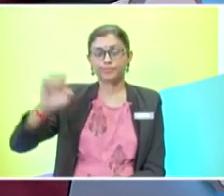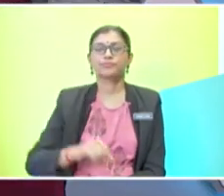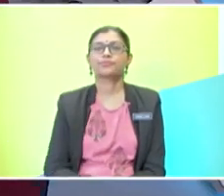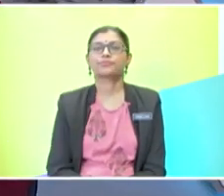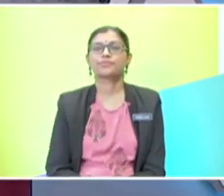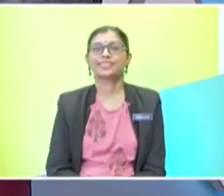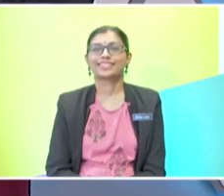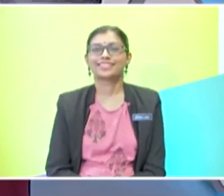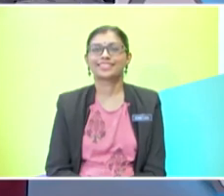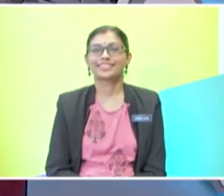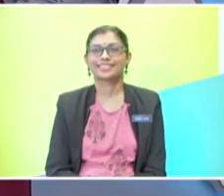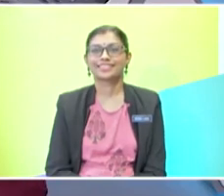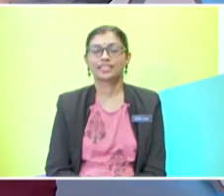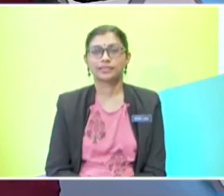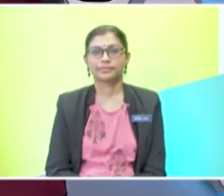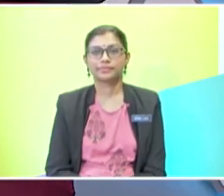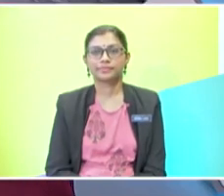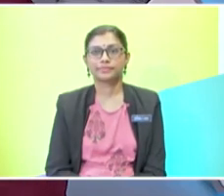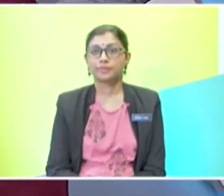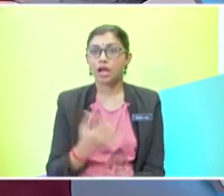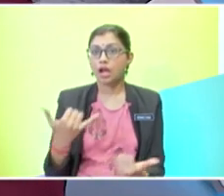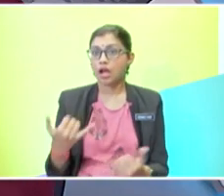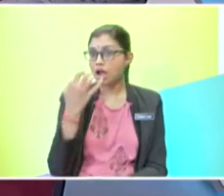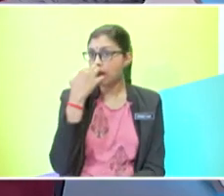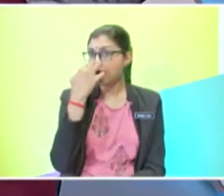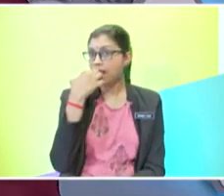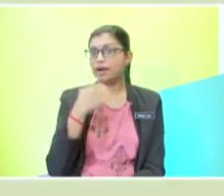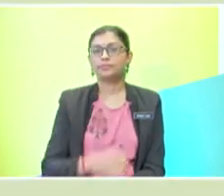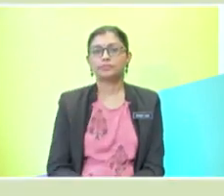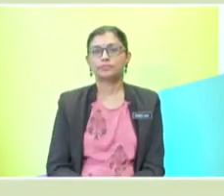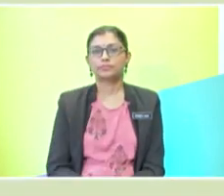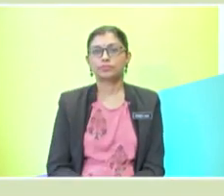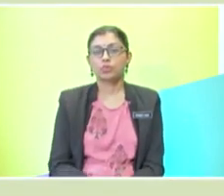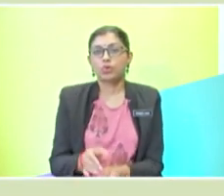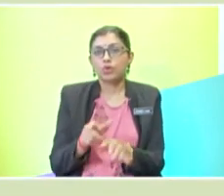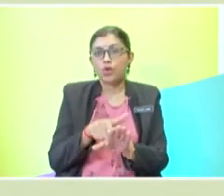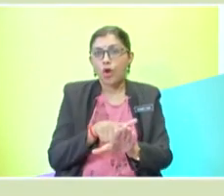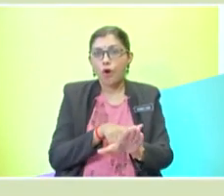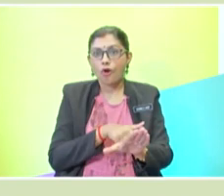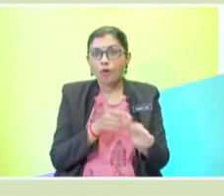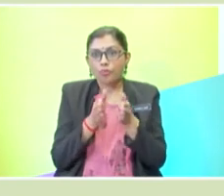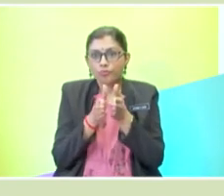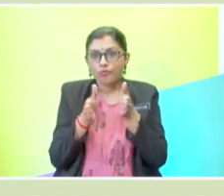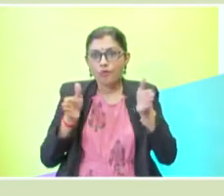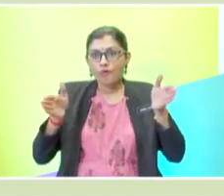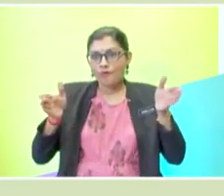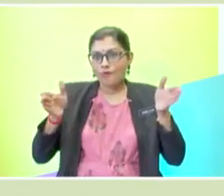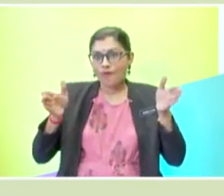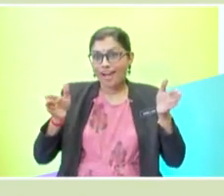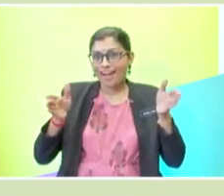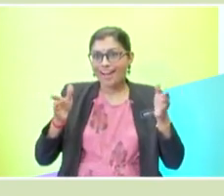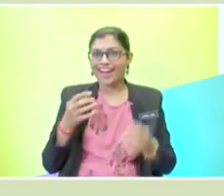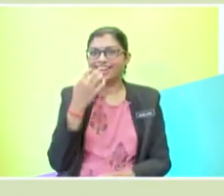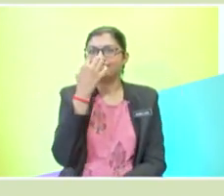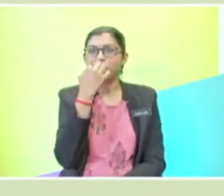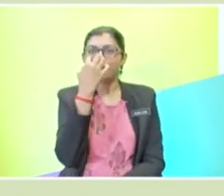C-H-E-E-S-E. All right. Next word, pineapple. Pineapple. How do you spell pineapple? What about friends?